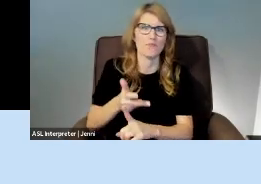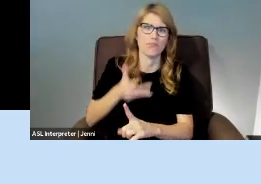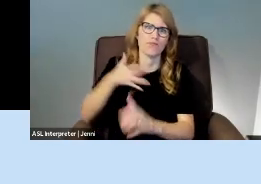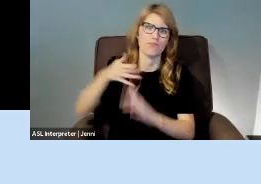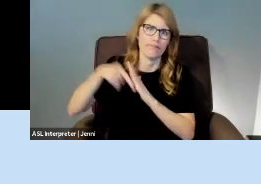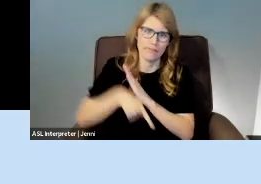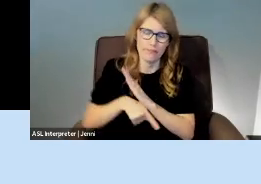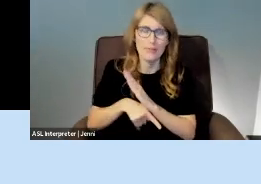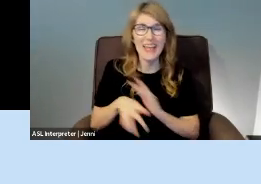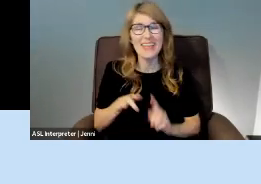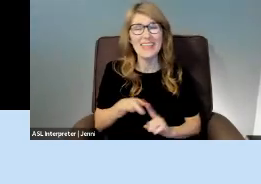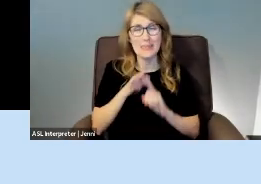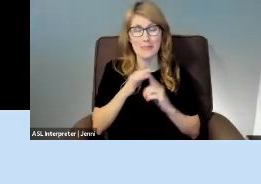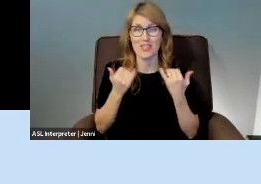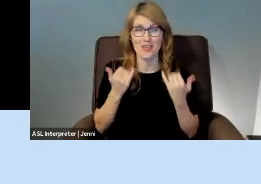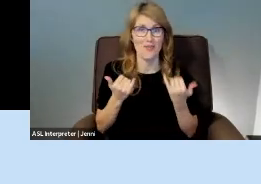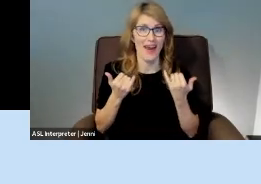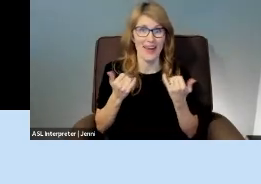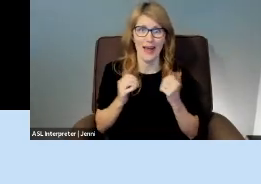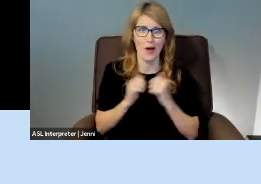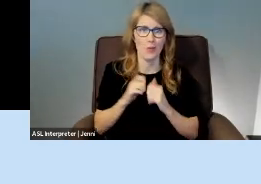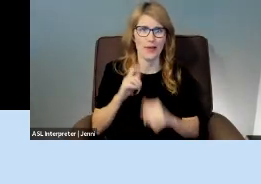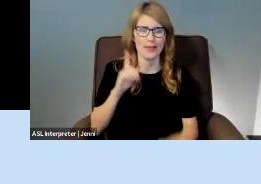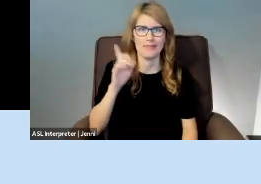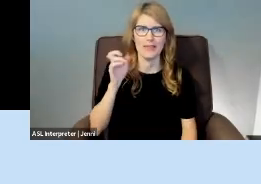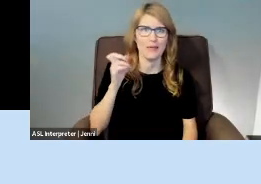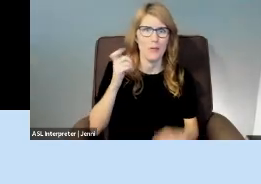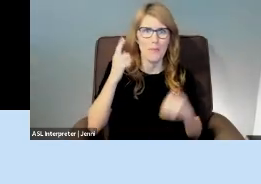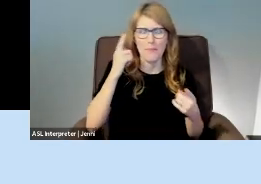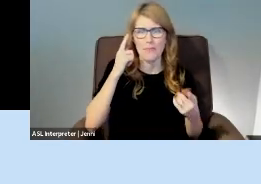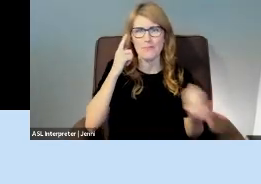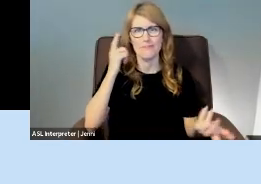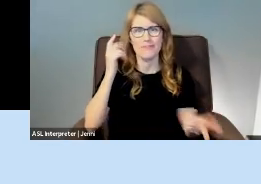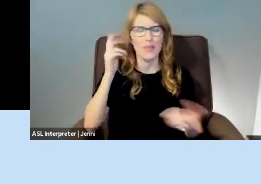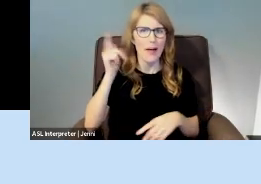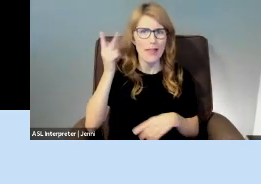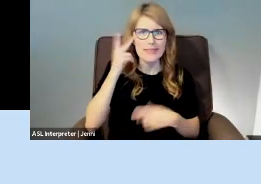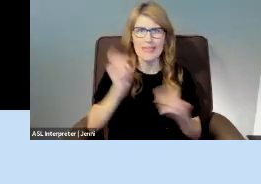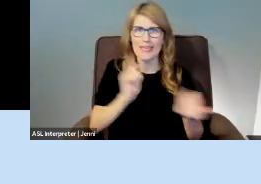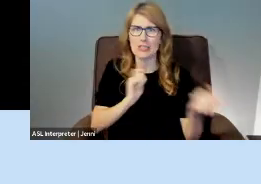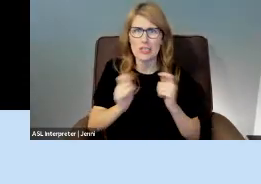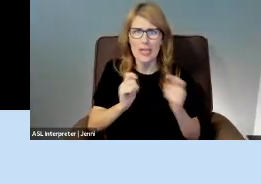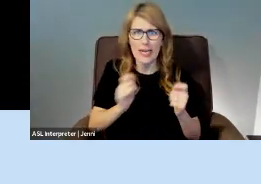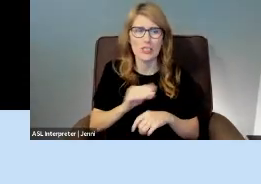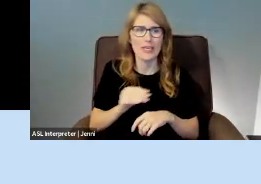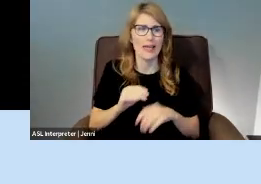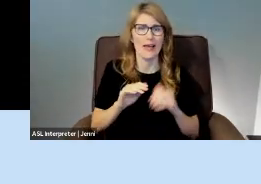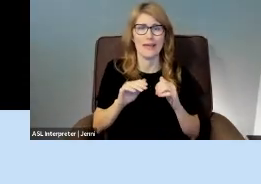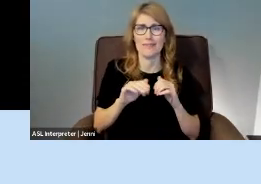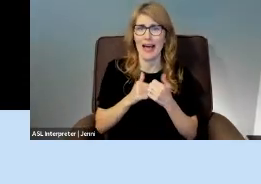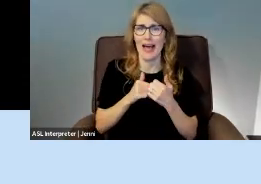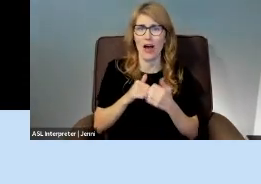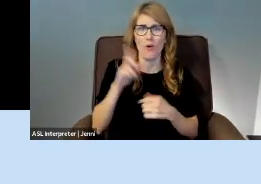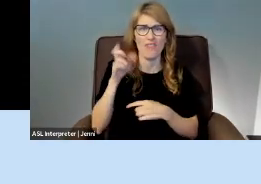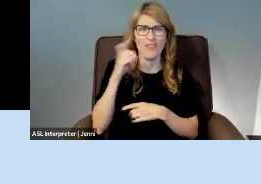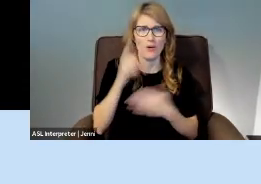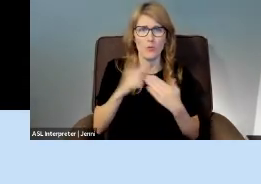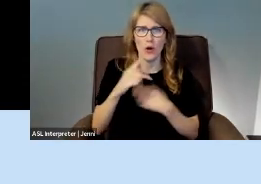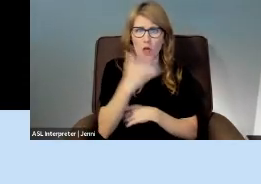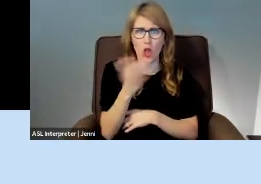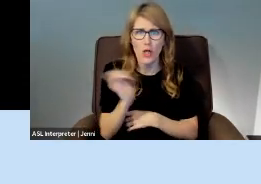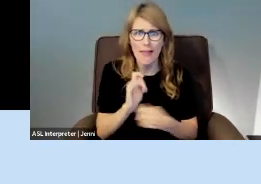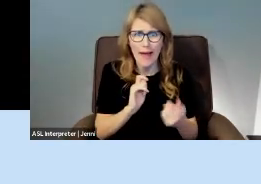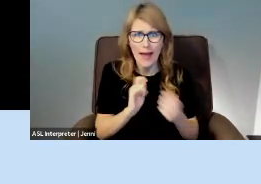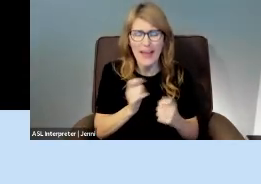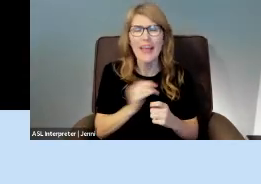our ever-changing political landscape and what our federal programs look like, and also, you know, disaster recovery